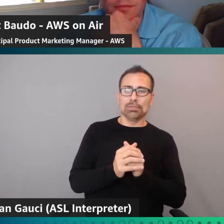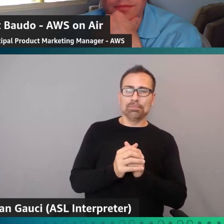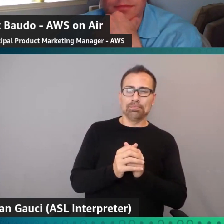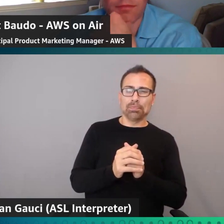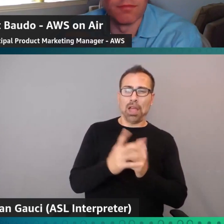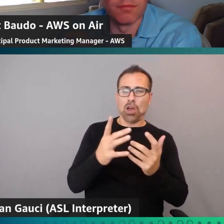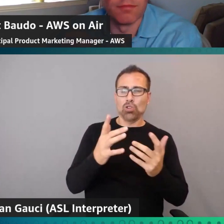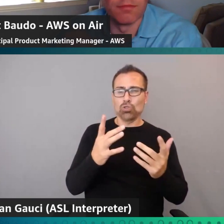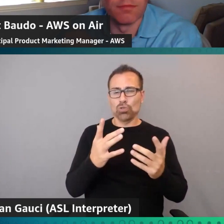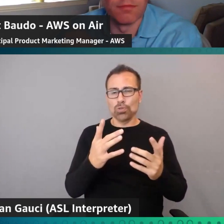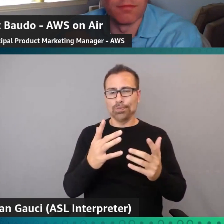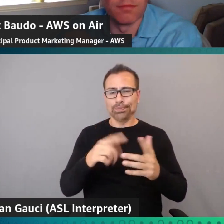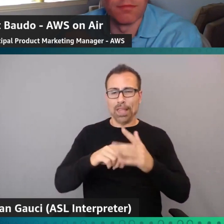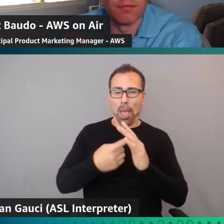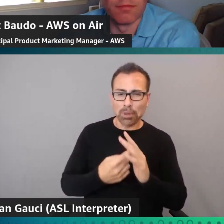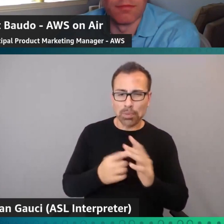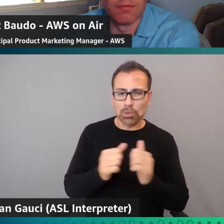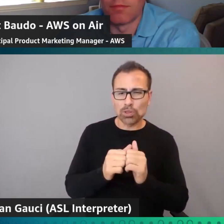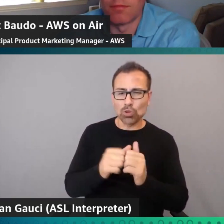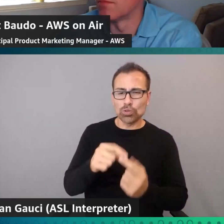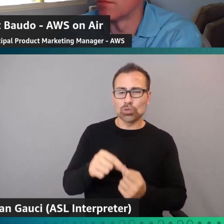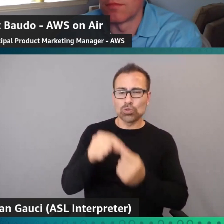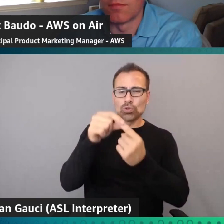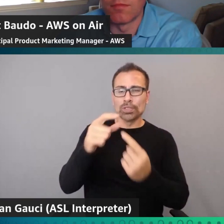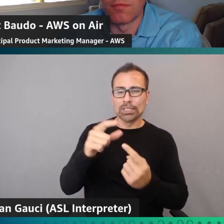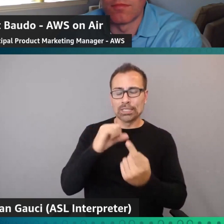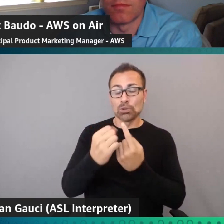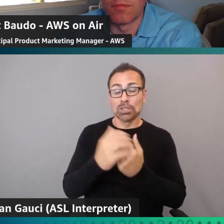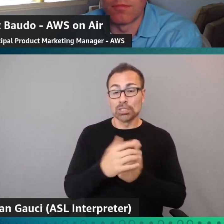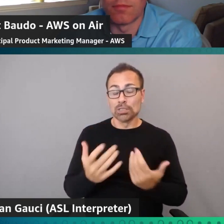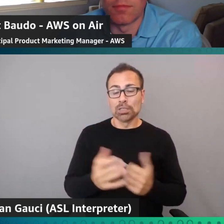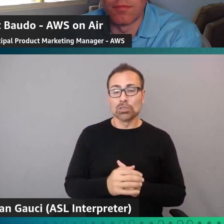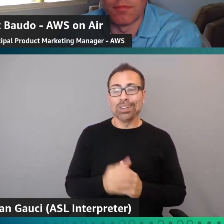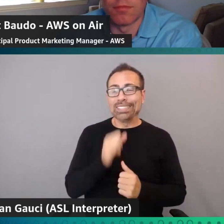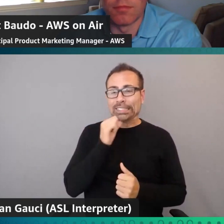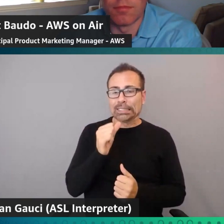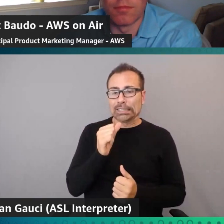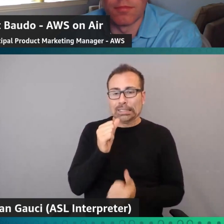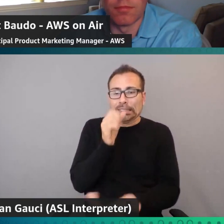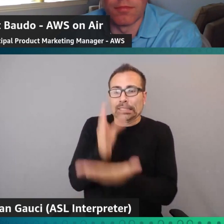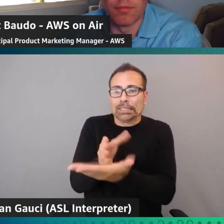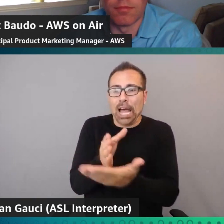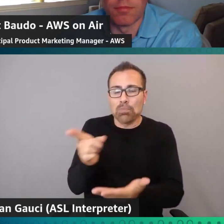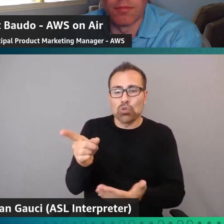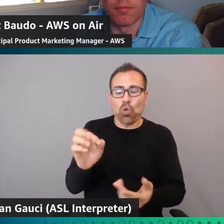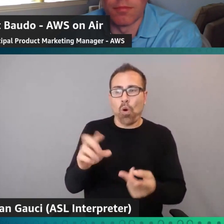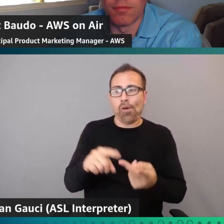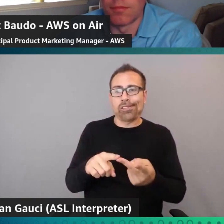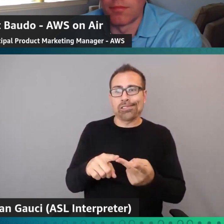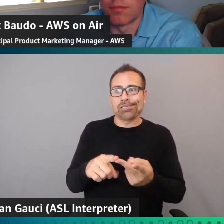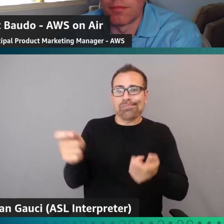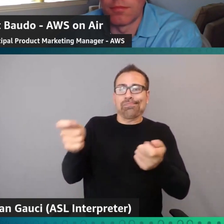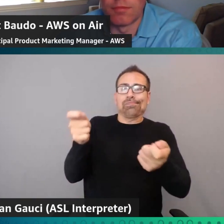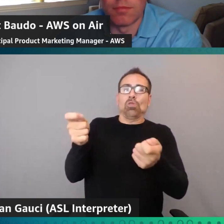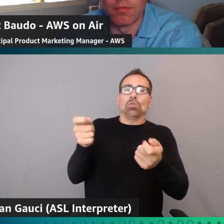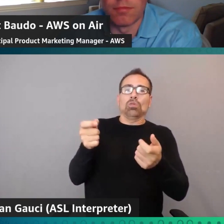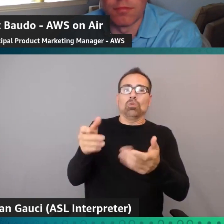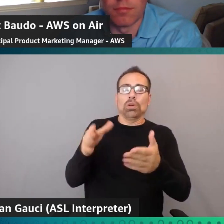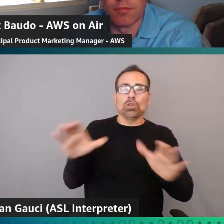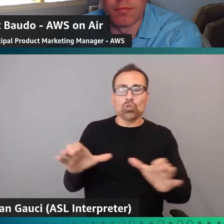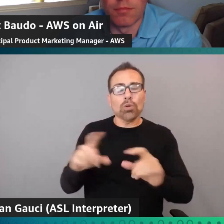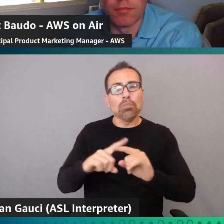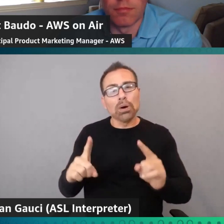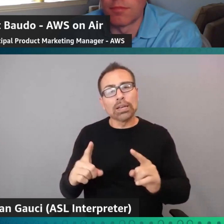those challenges. So it doesn't stop you or dictate the way you should be doing them. It basically provides you those building blocks